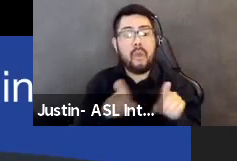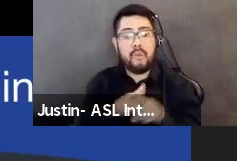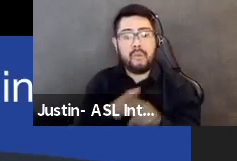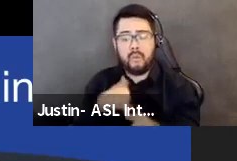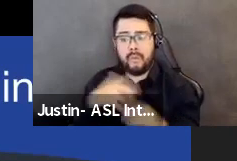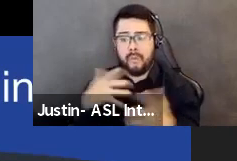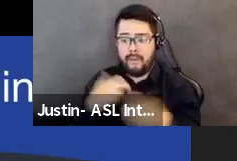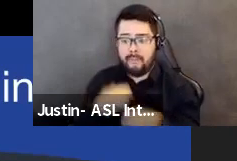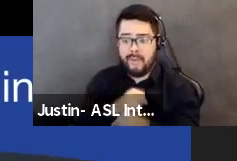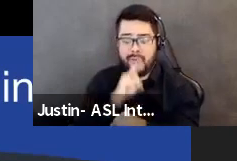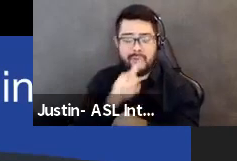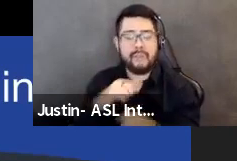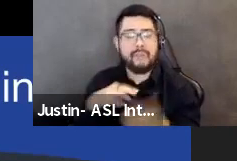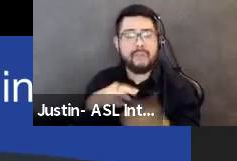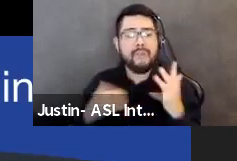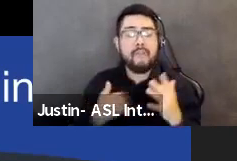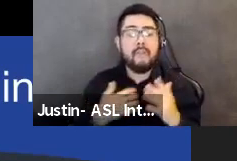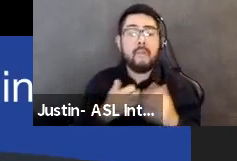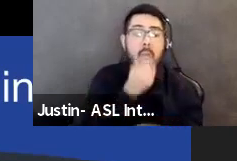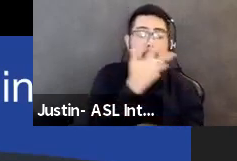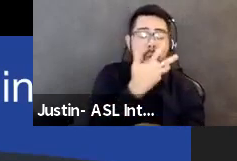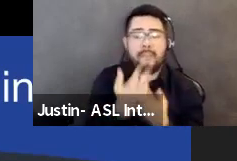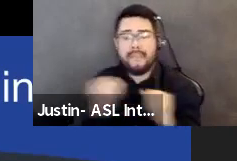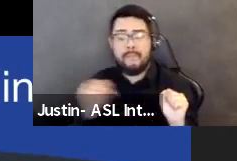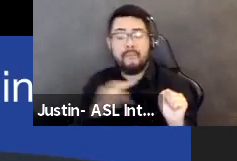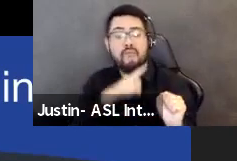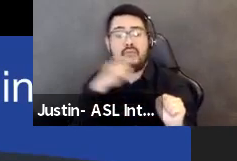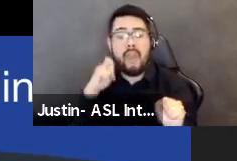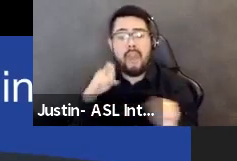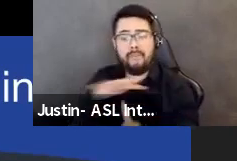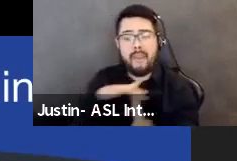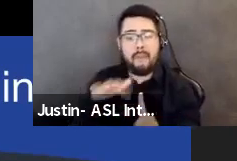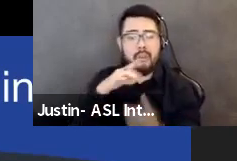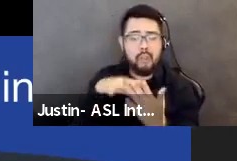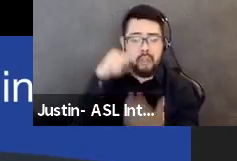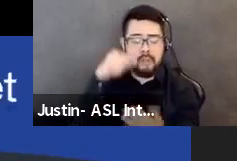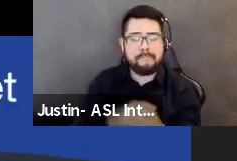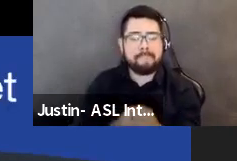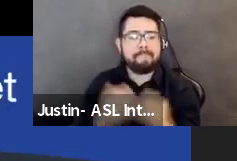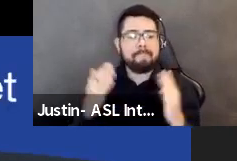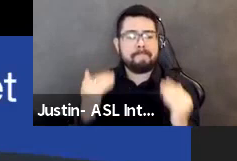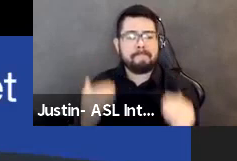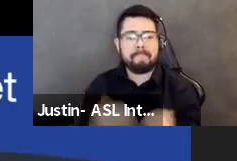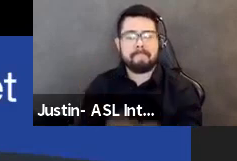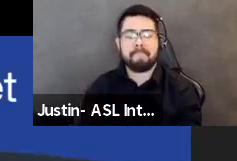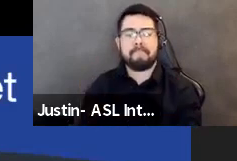a warm safe and dry environment in which to learn next slide please